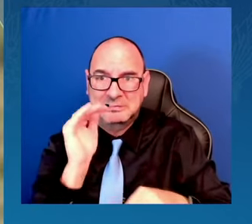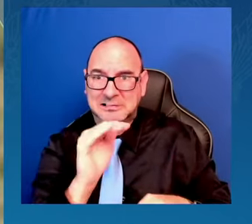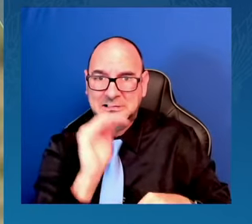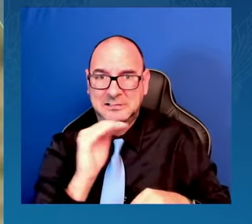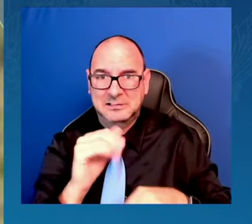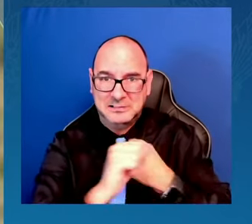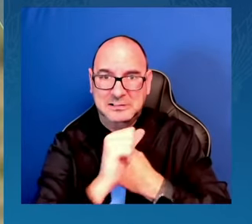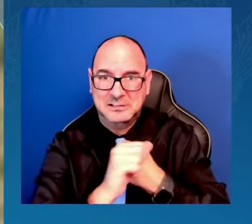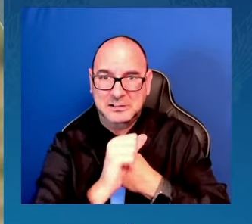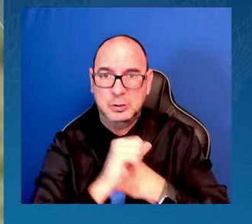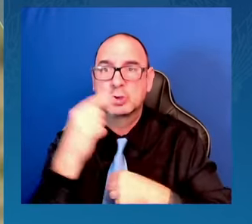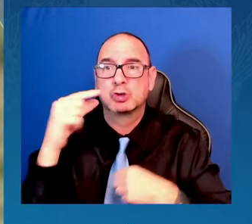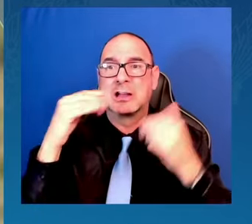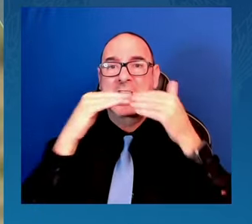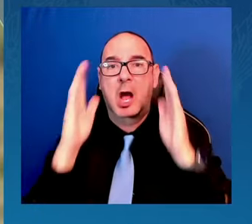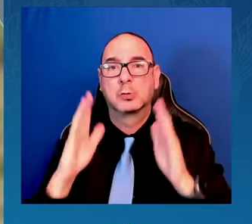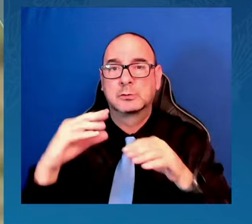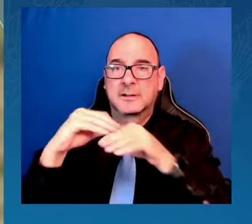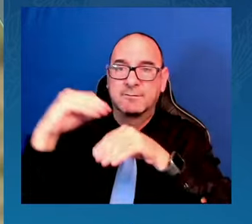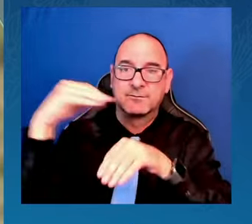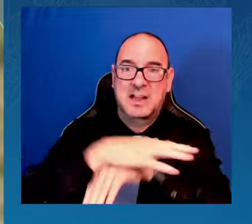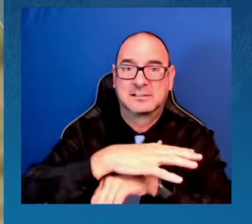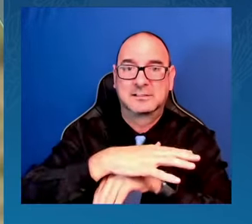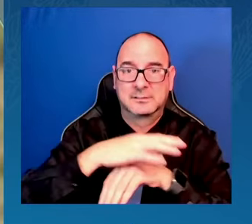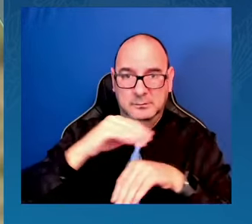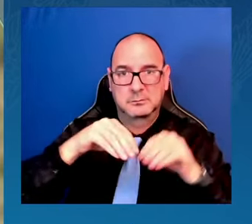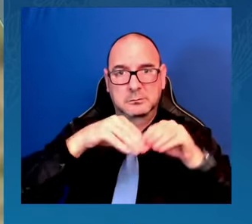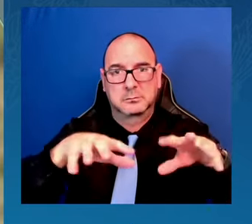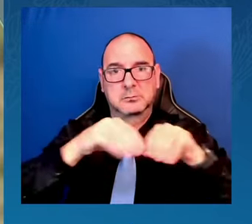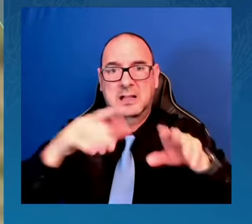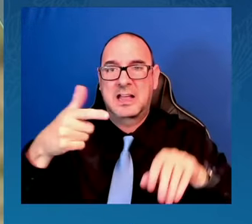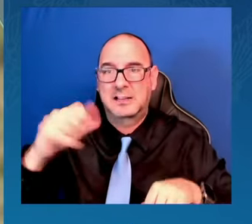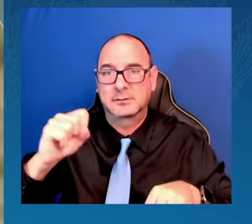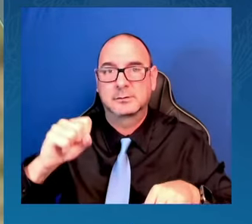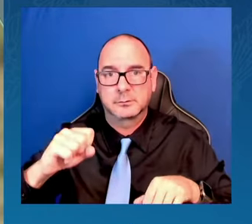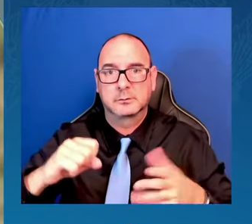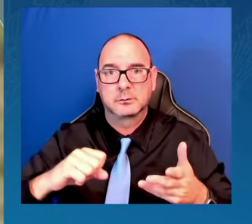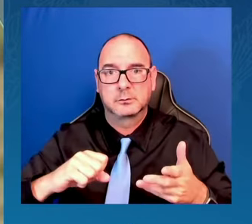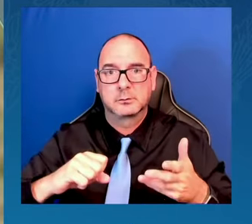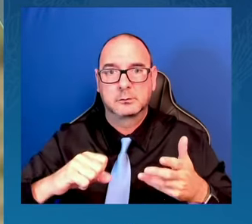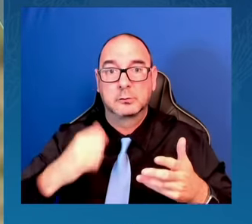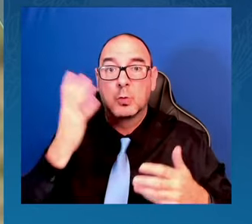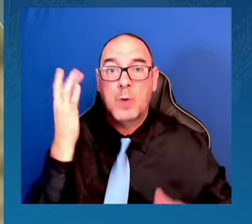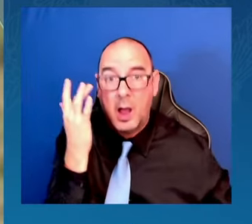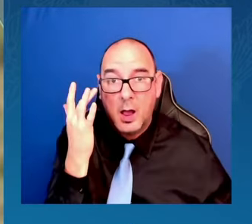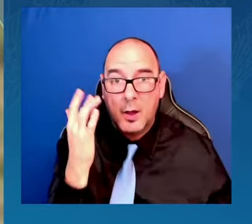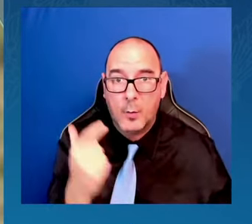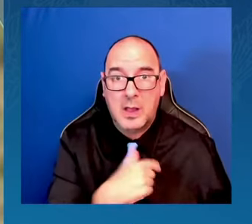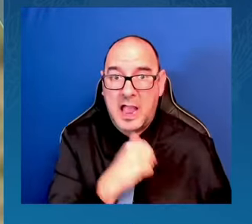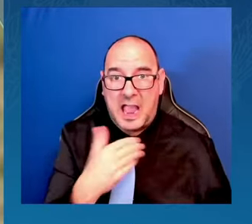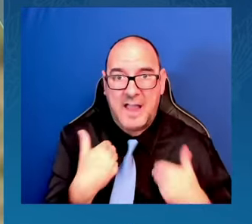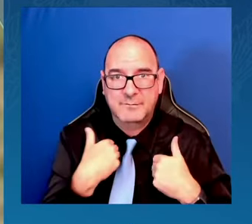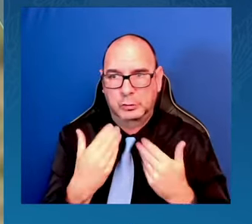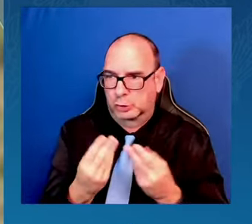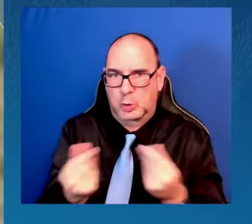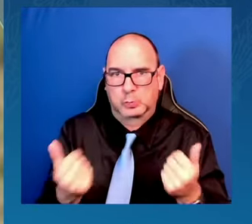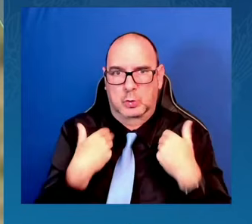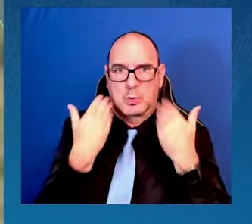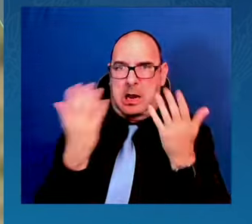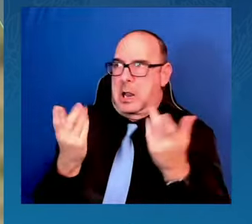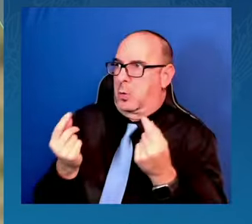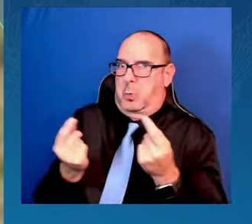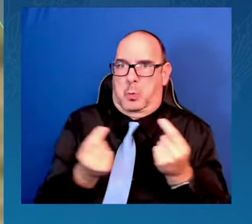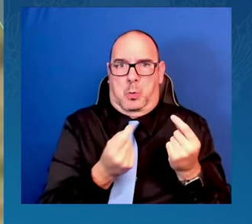emissions. It's not because we lacked solutions. We know how to reduce our